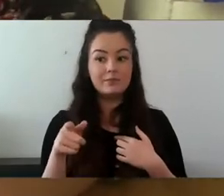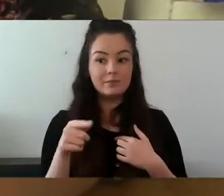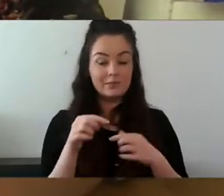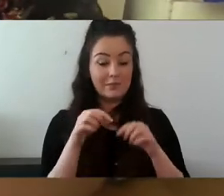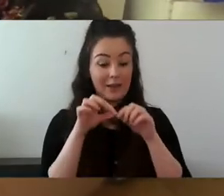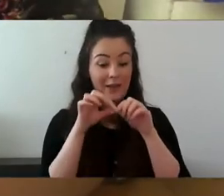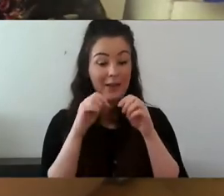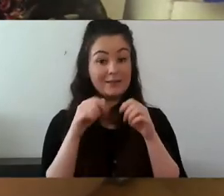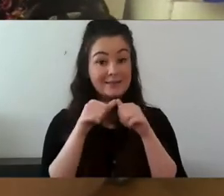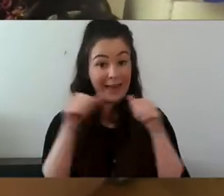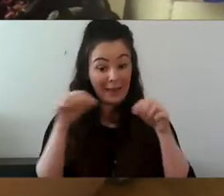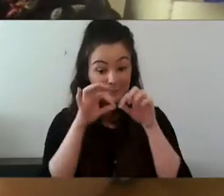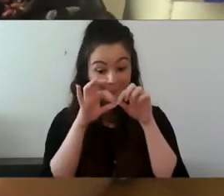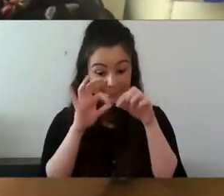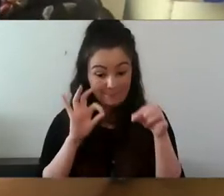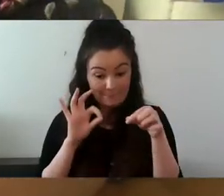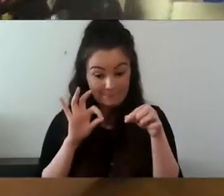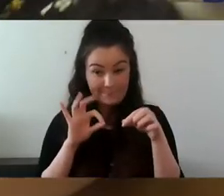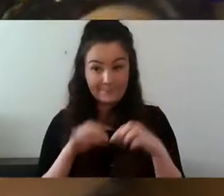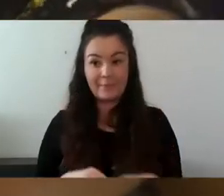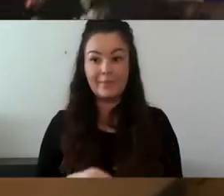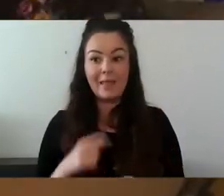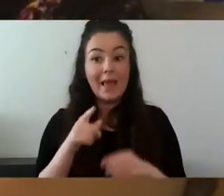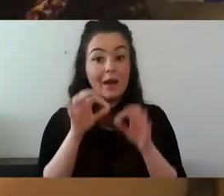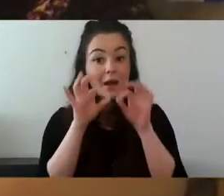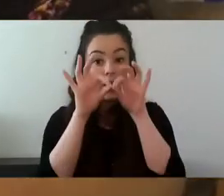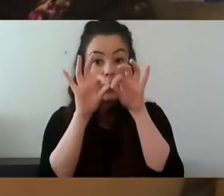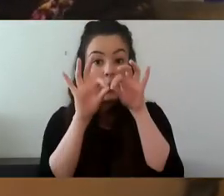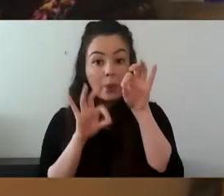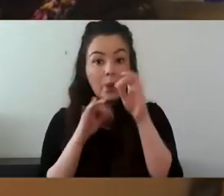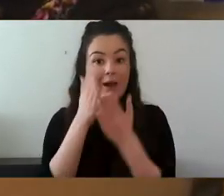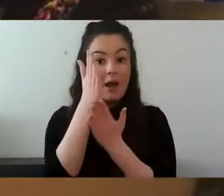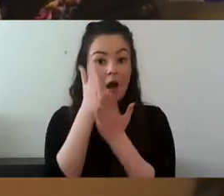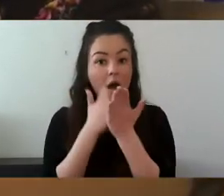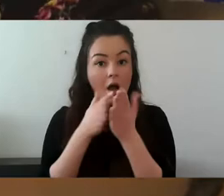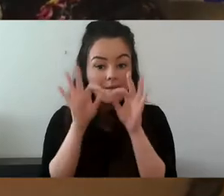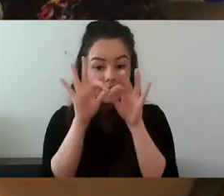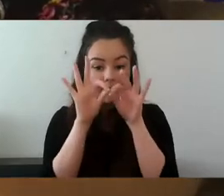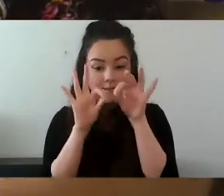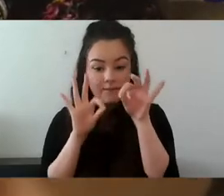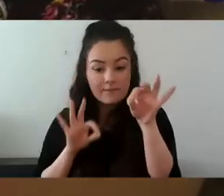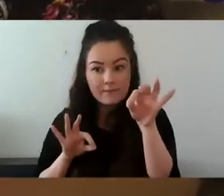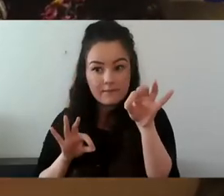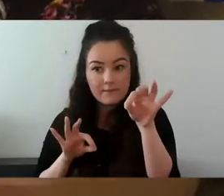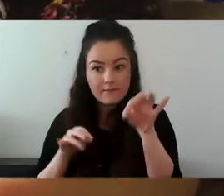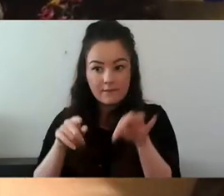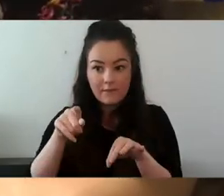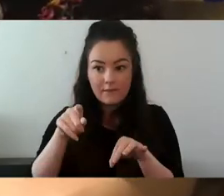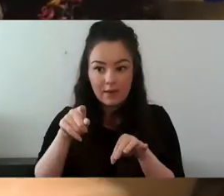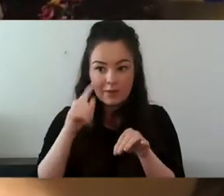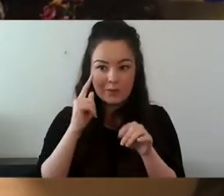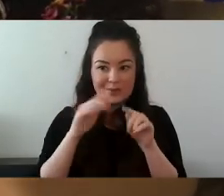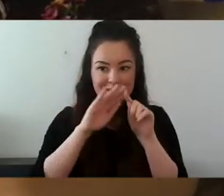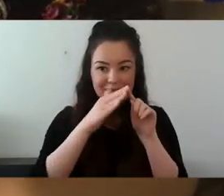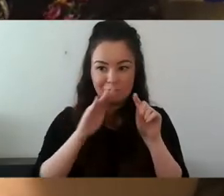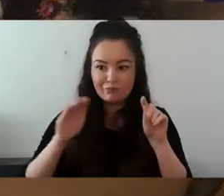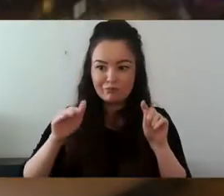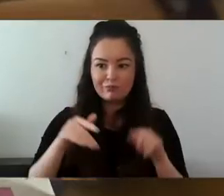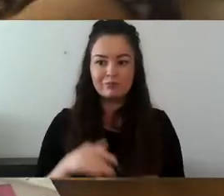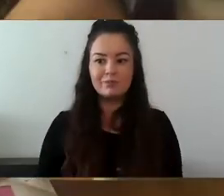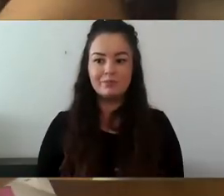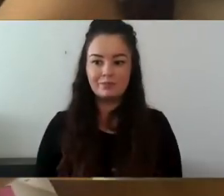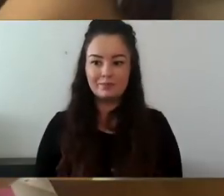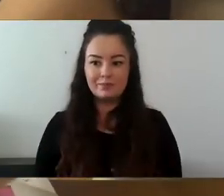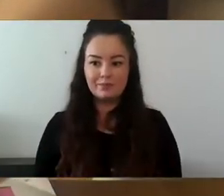that, I ripped my masking tape and then I rip it again. So I've got a torn edge